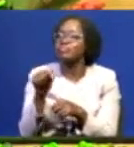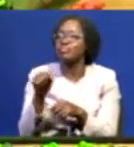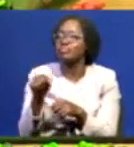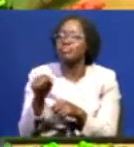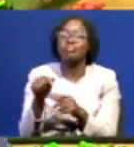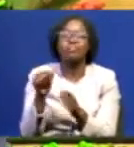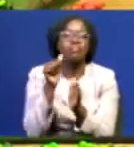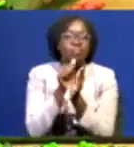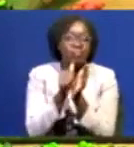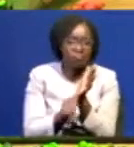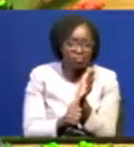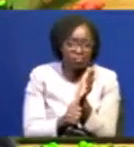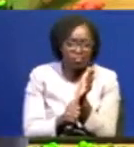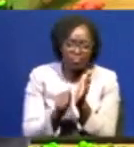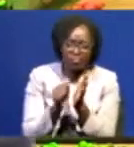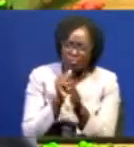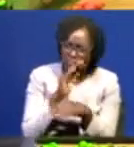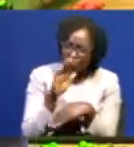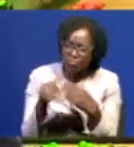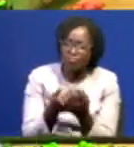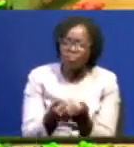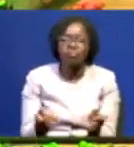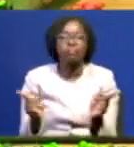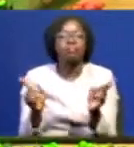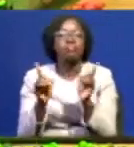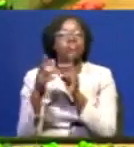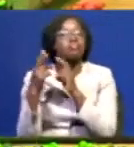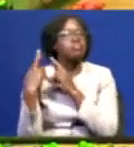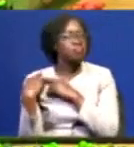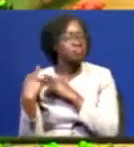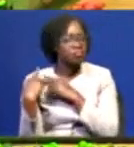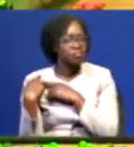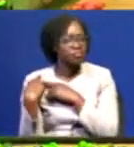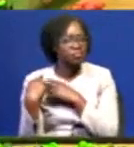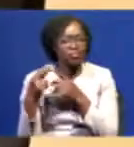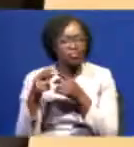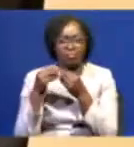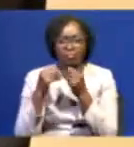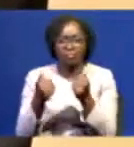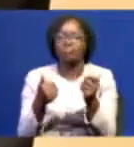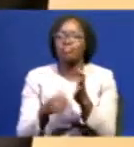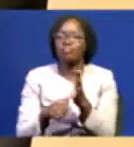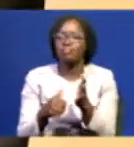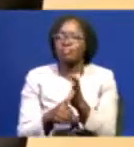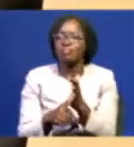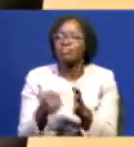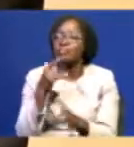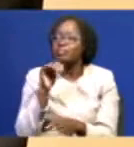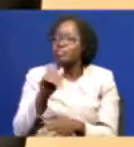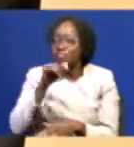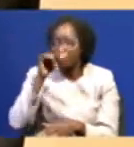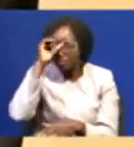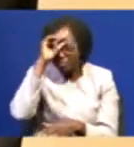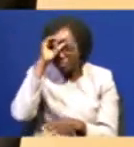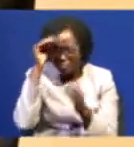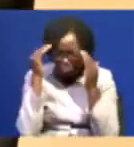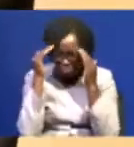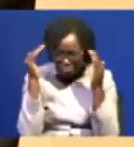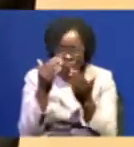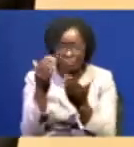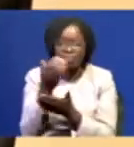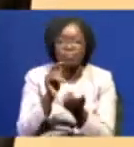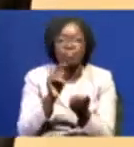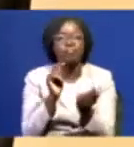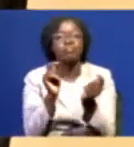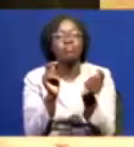agenda. It's for all of us to take up responsibility and fix the problem. Njuguna says the government is keen on economic